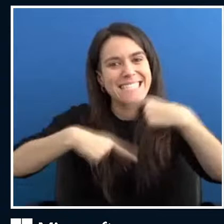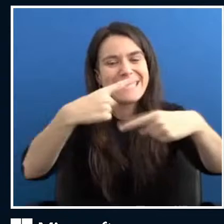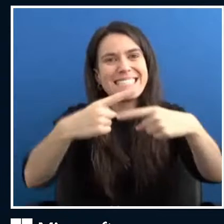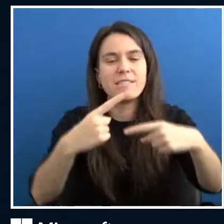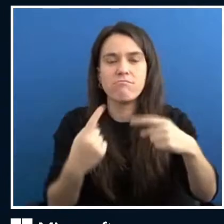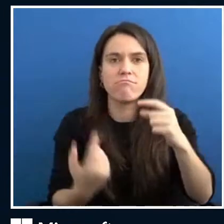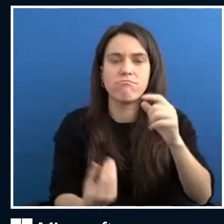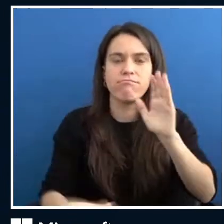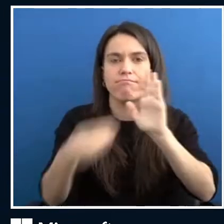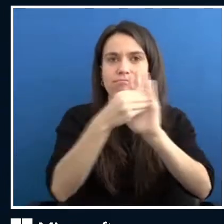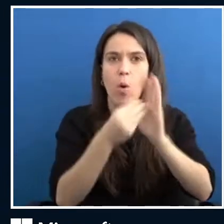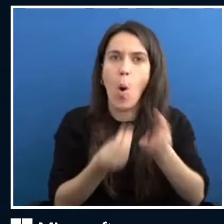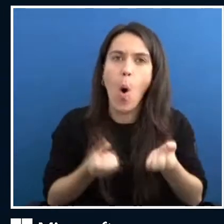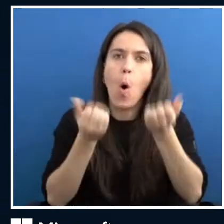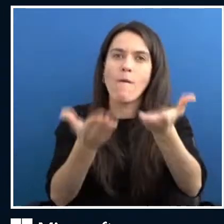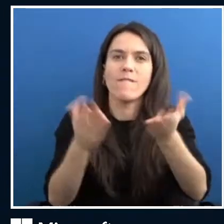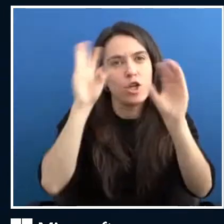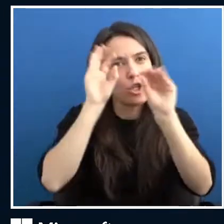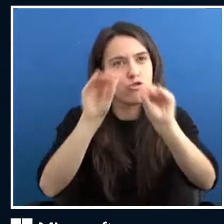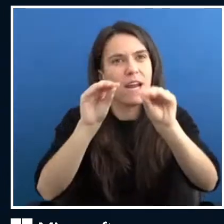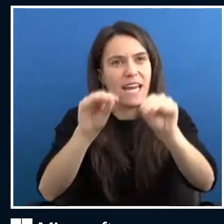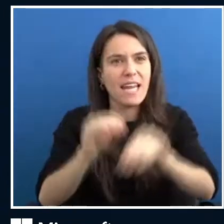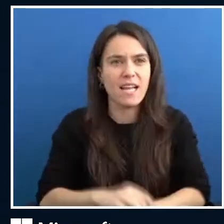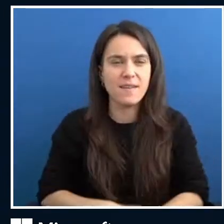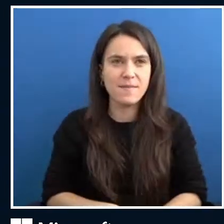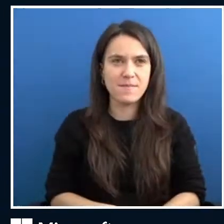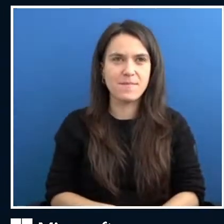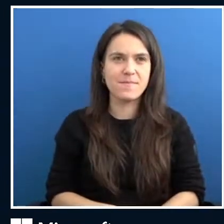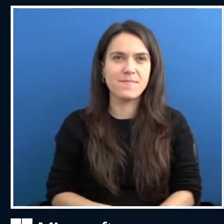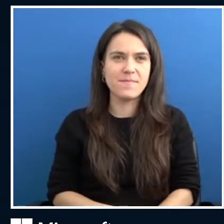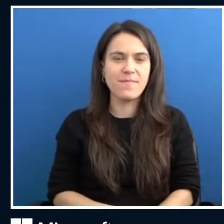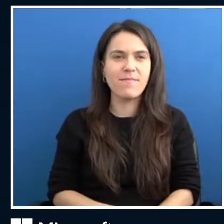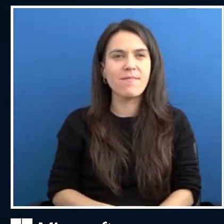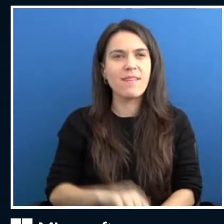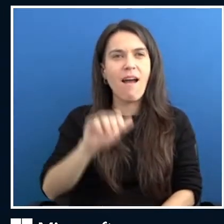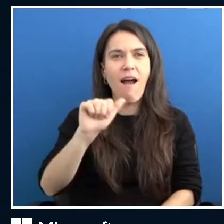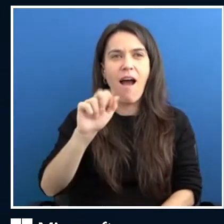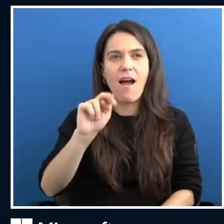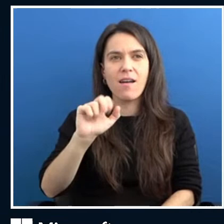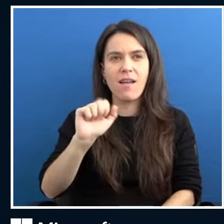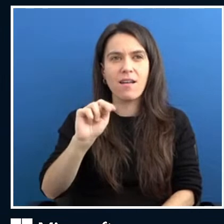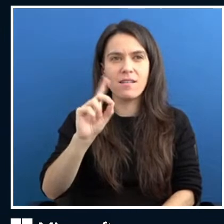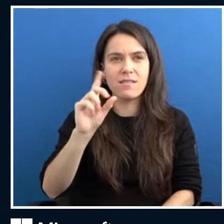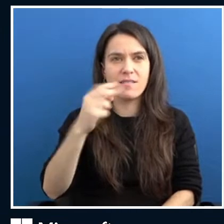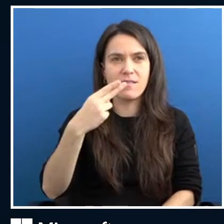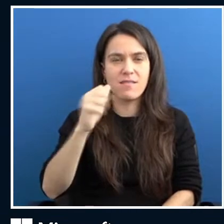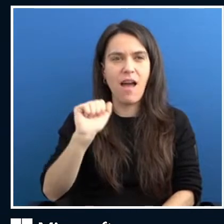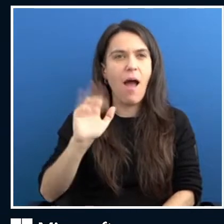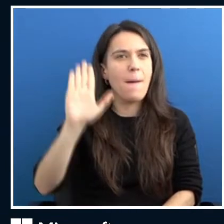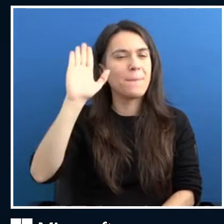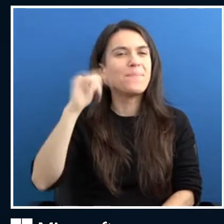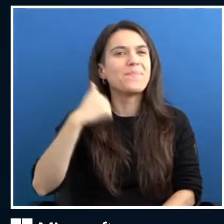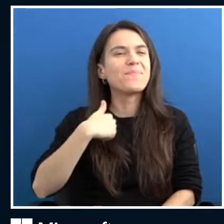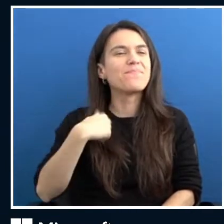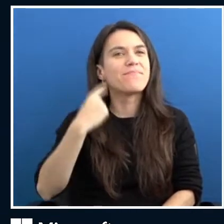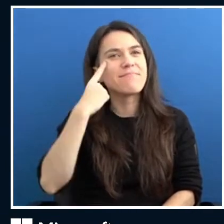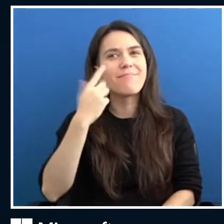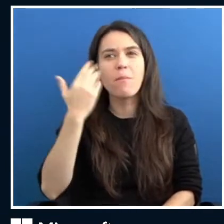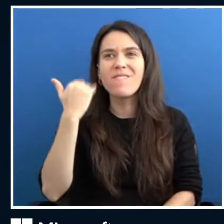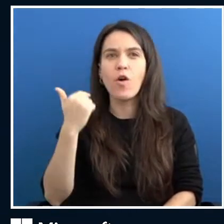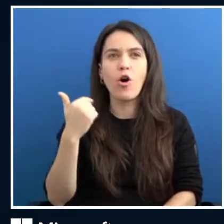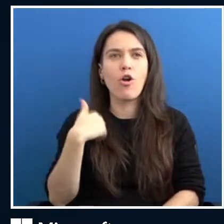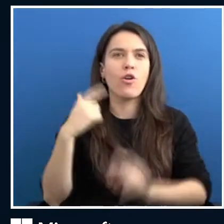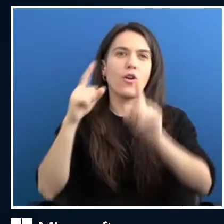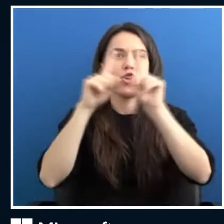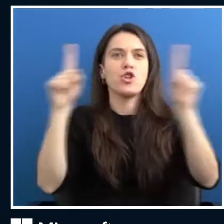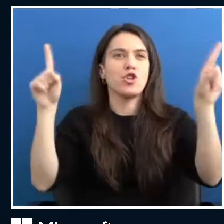that? Yeah. Traditionally, universities were thought of as more keepers of knowledge, but that's not the case